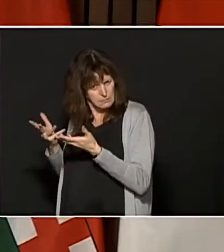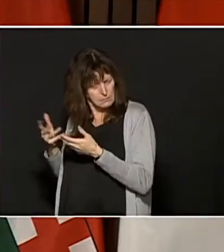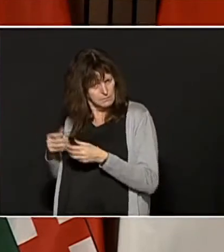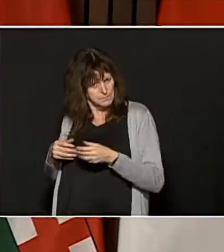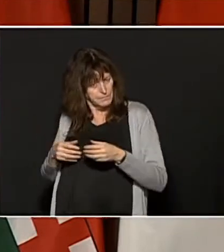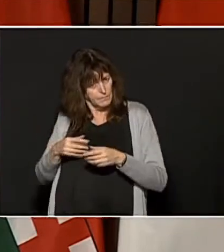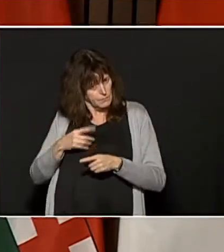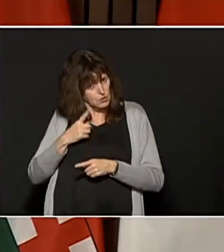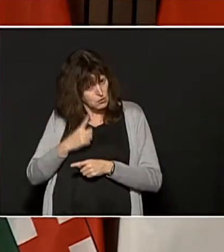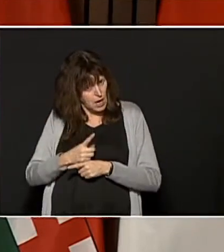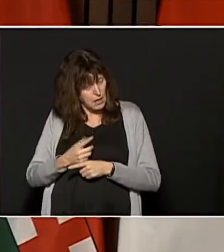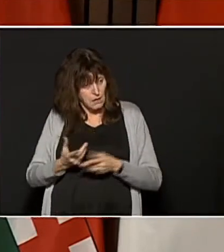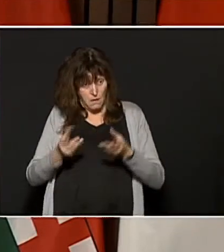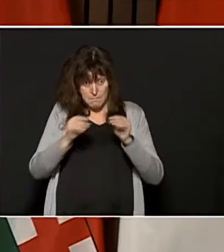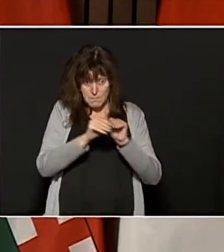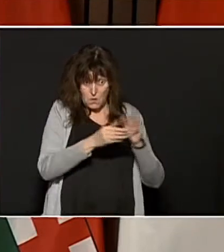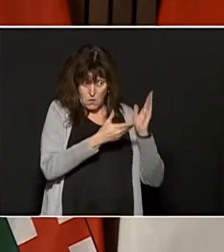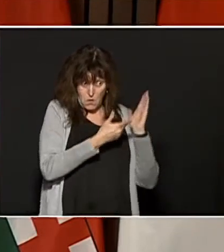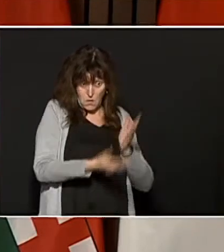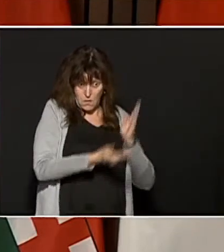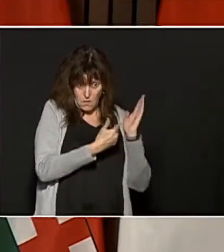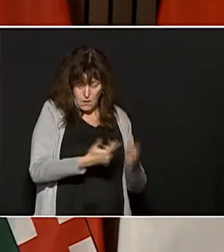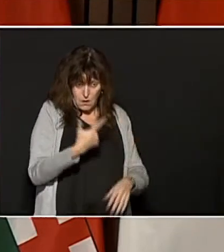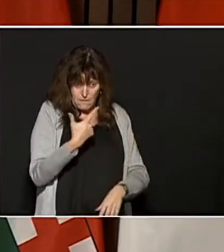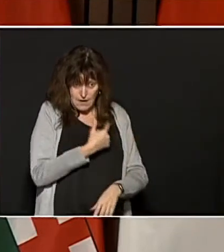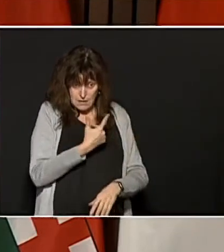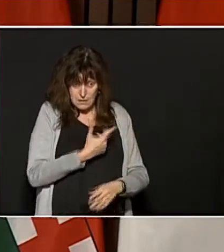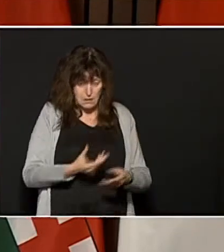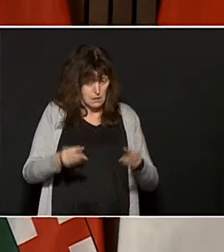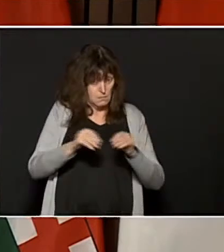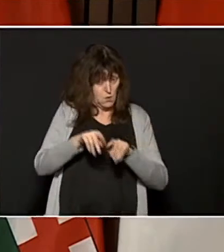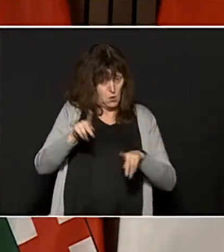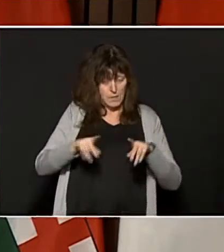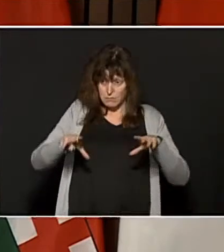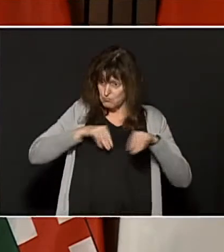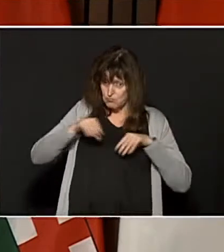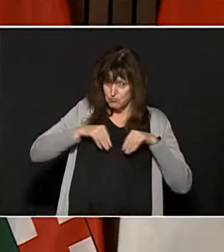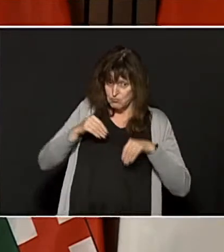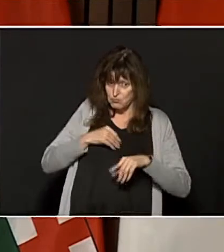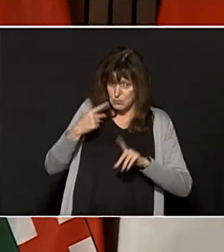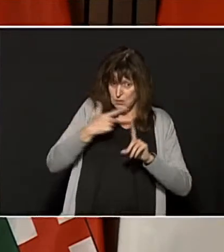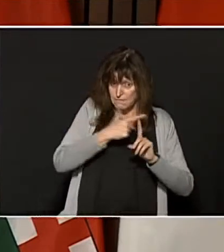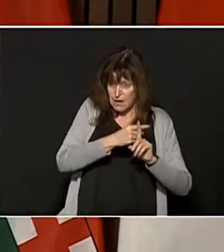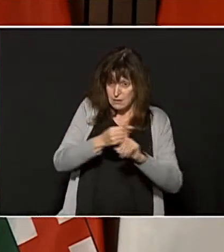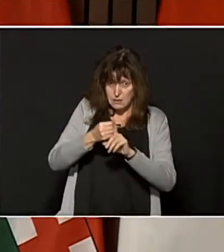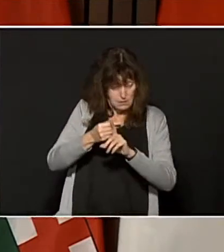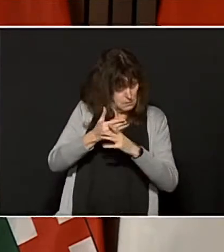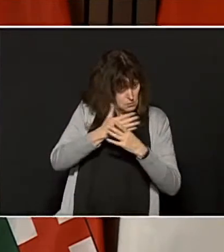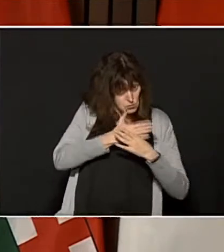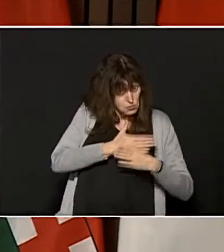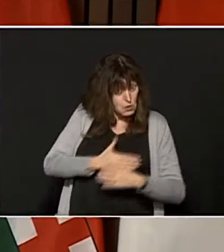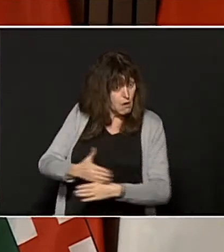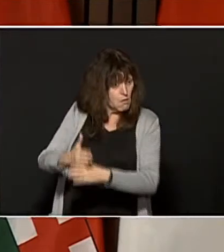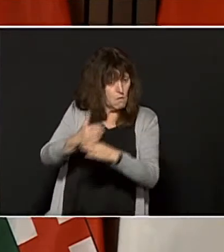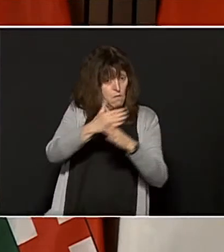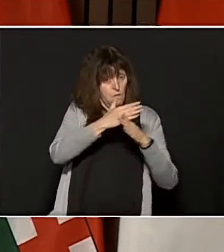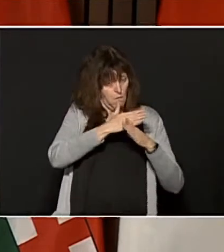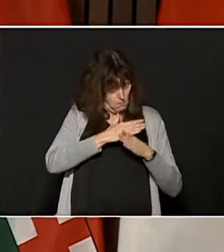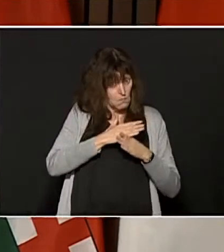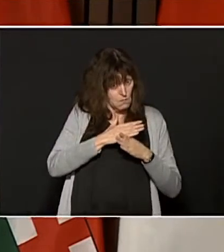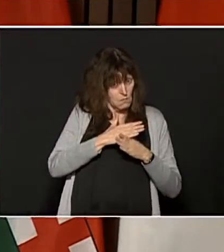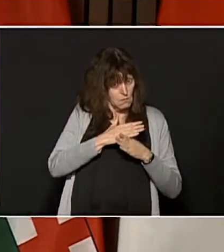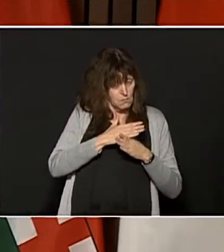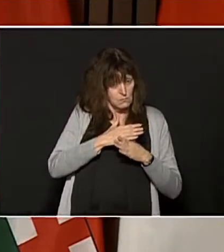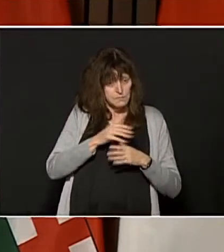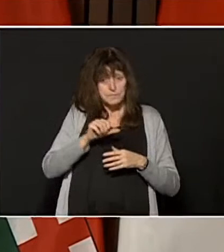we get more and more people protected against the disease, it's also about the other indicators of health system and public health